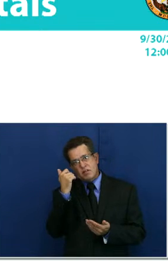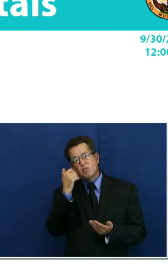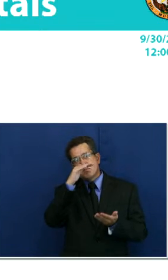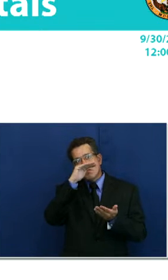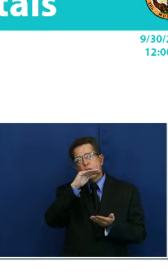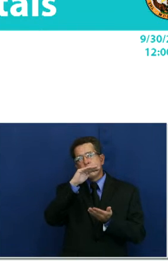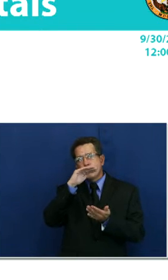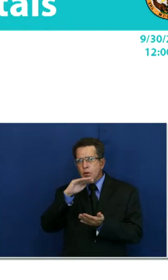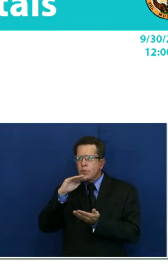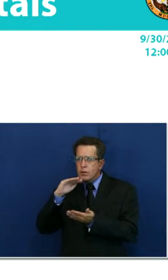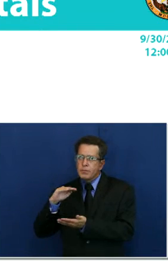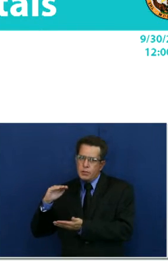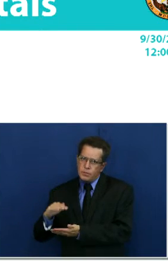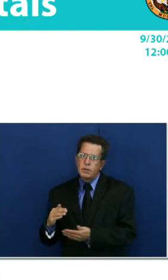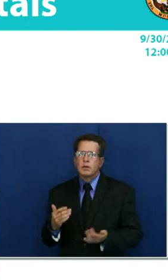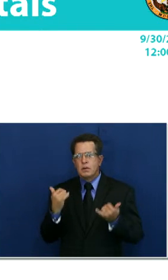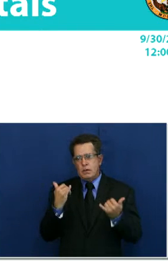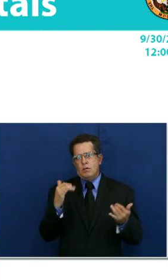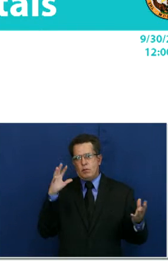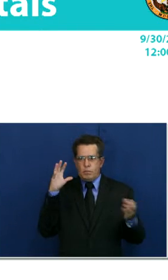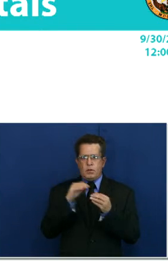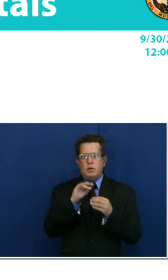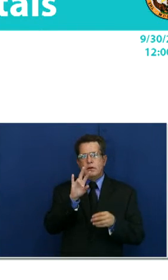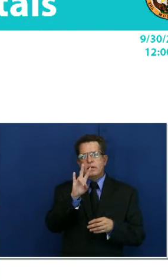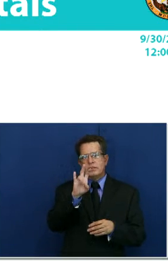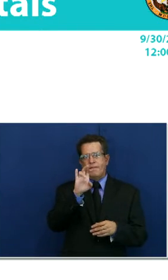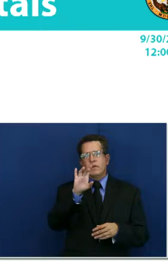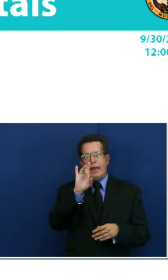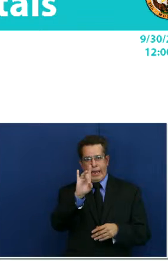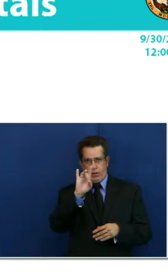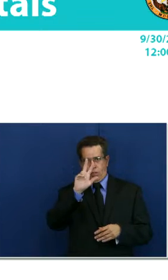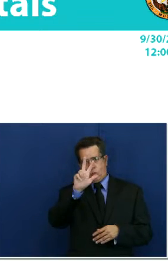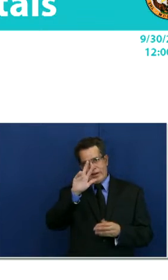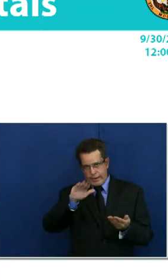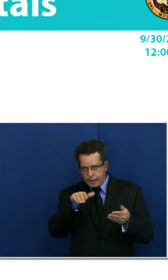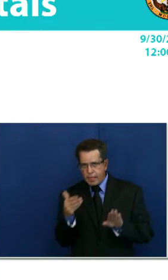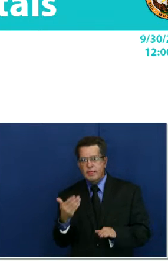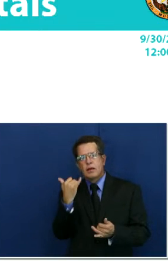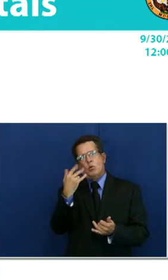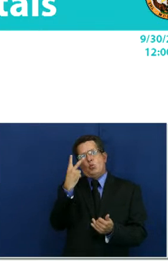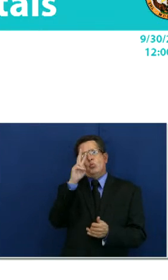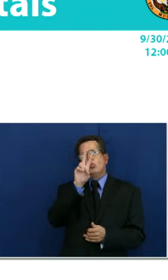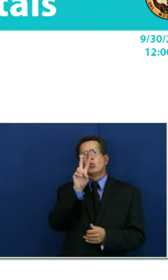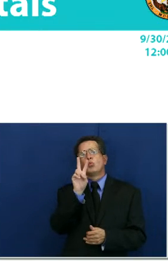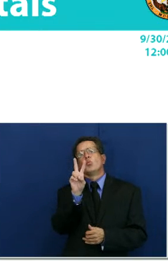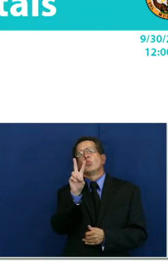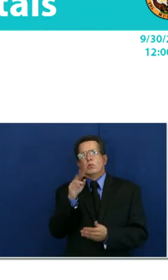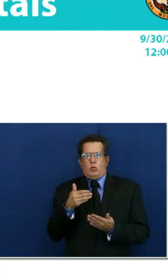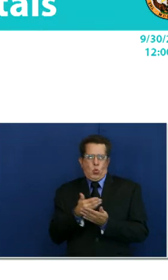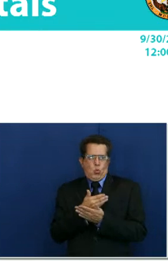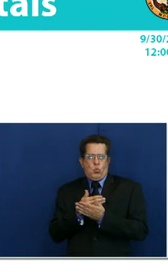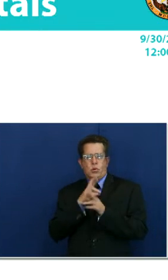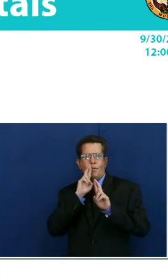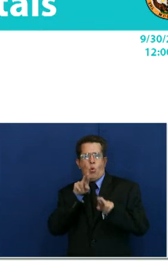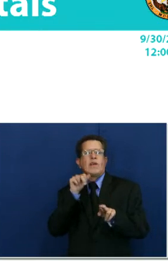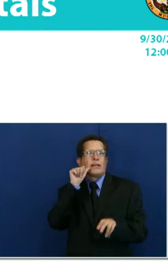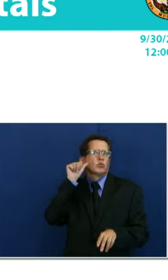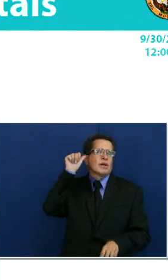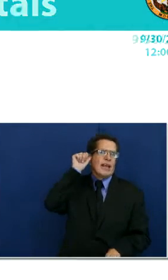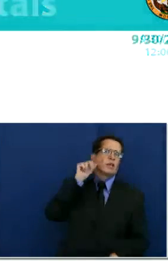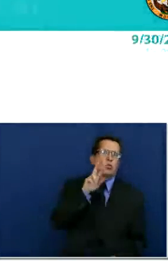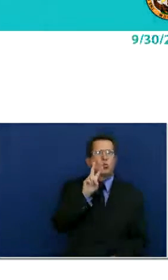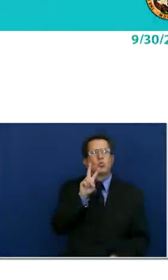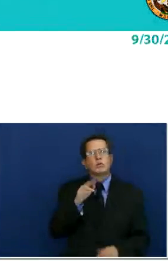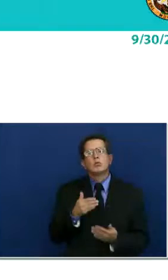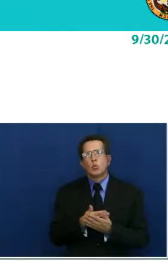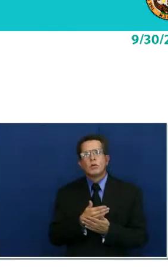of cases includes 783 deaths, with 2 new deaths reported since yesterday. Now, in the next